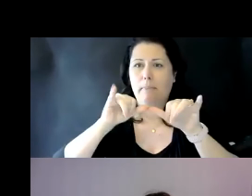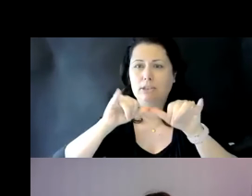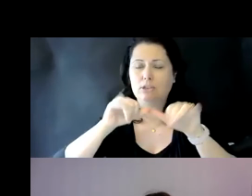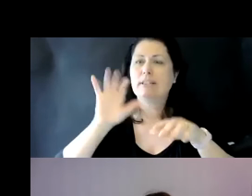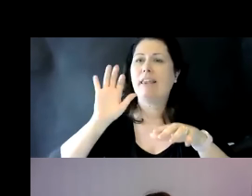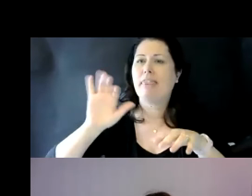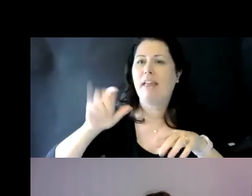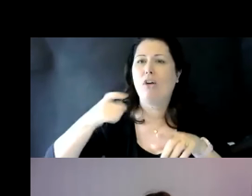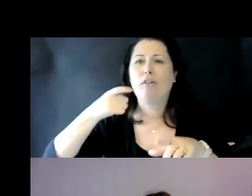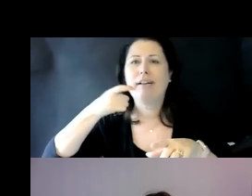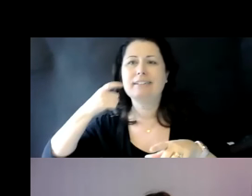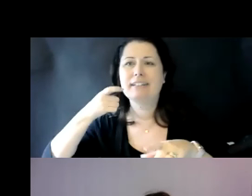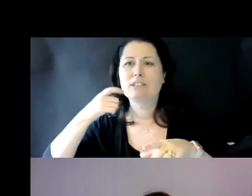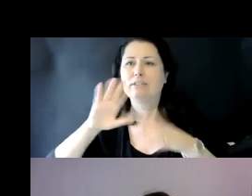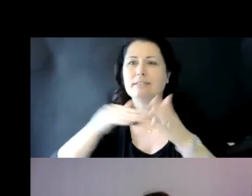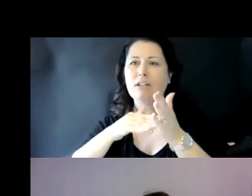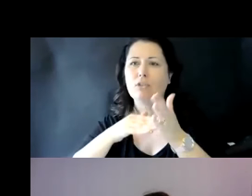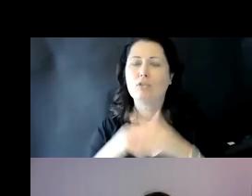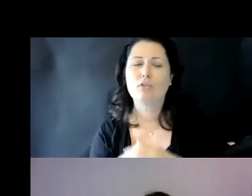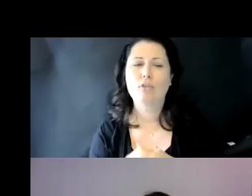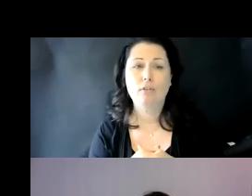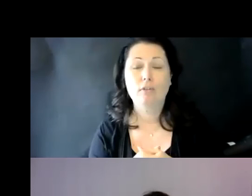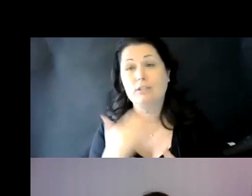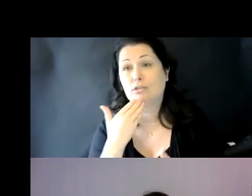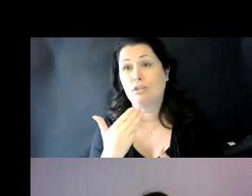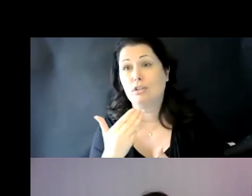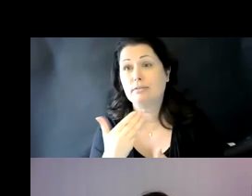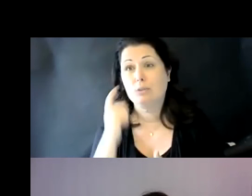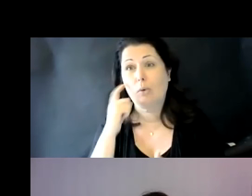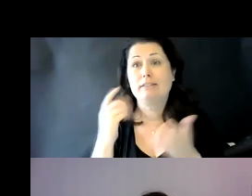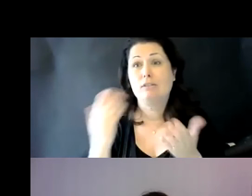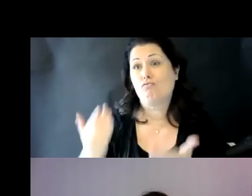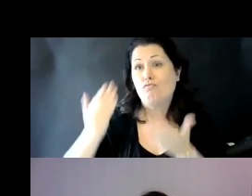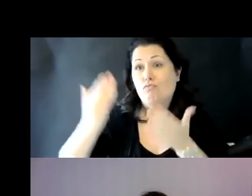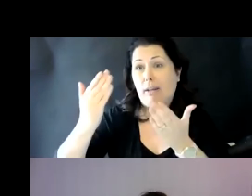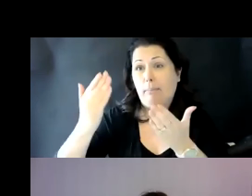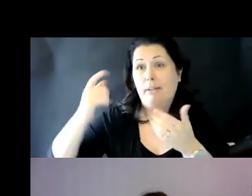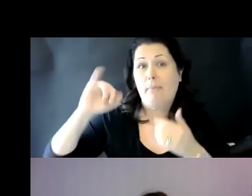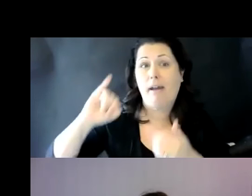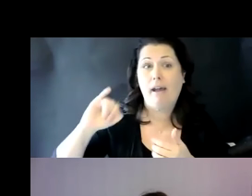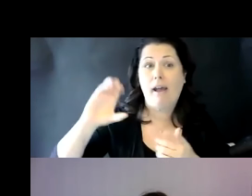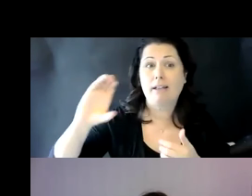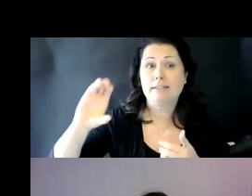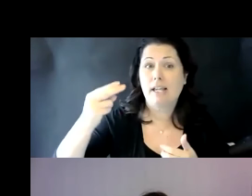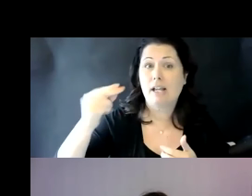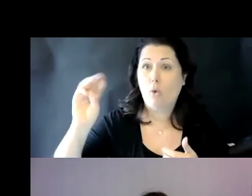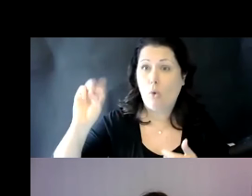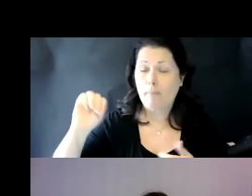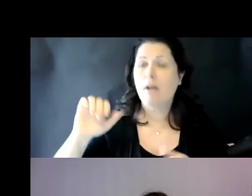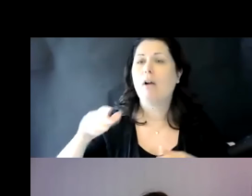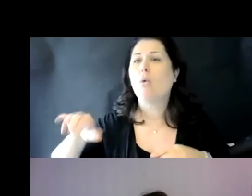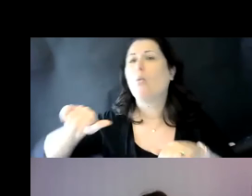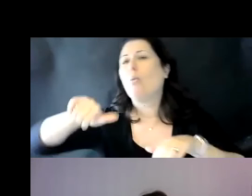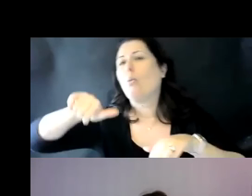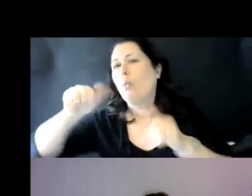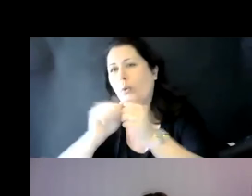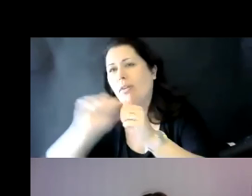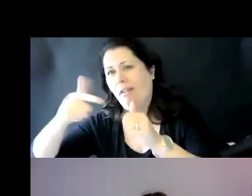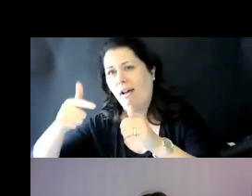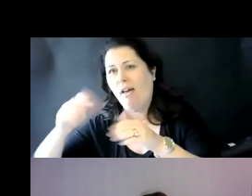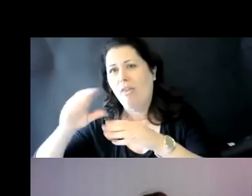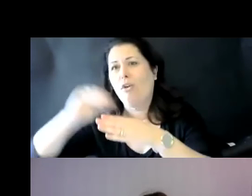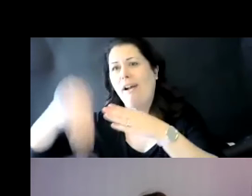set, which was quite good, because that means it's sort of recommended by them to be used along with other outcome measures. As